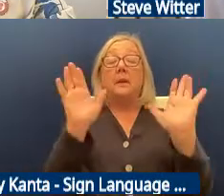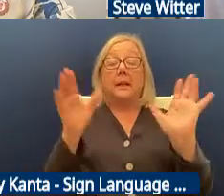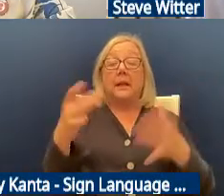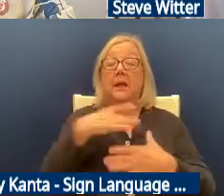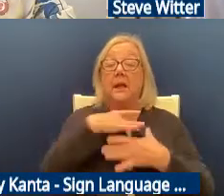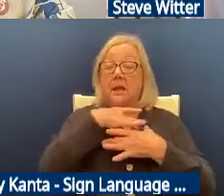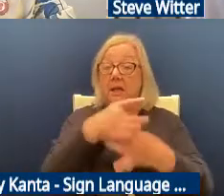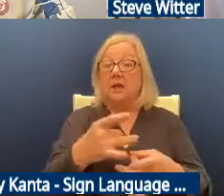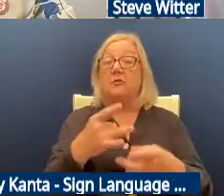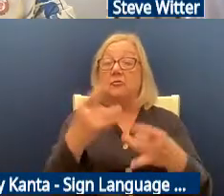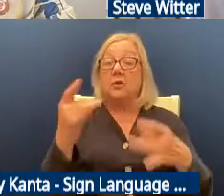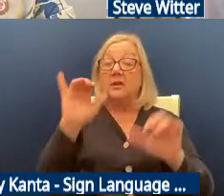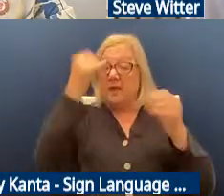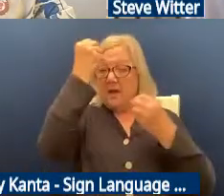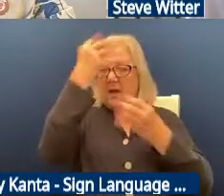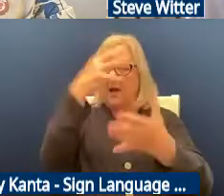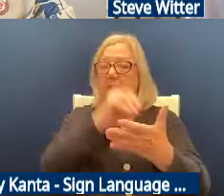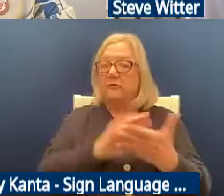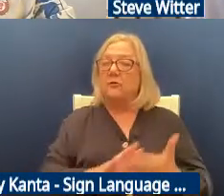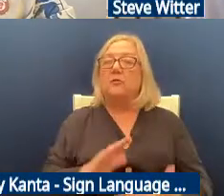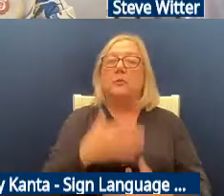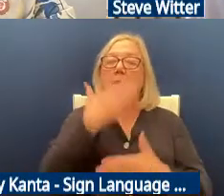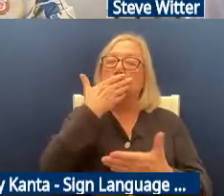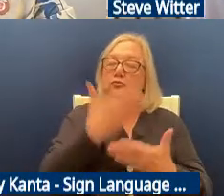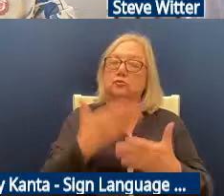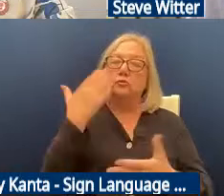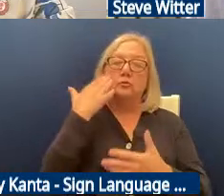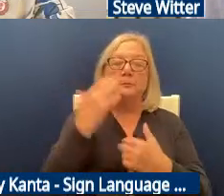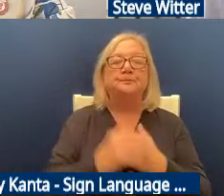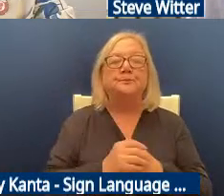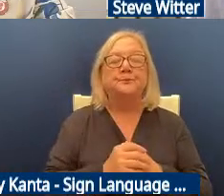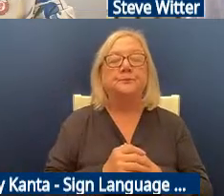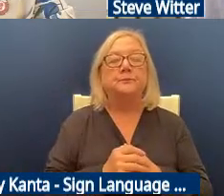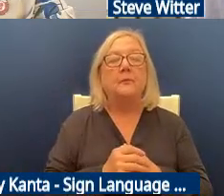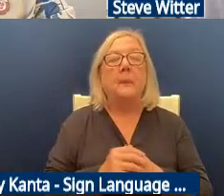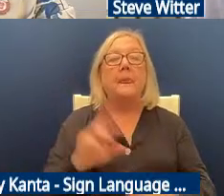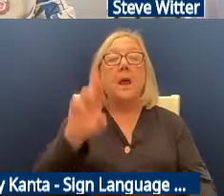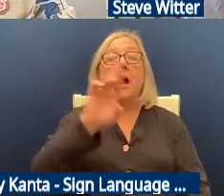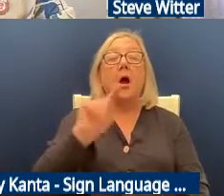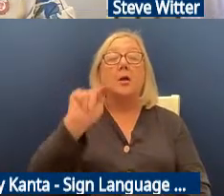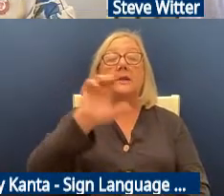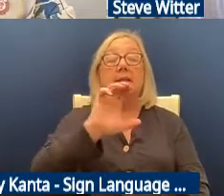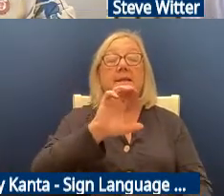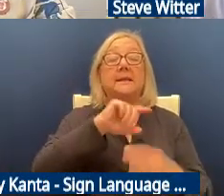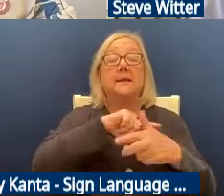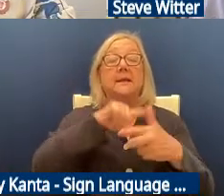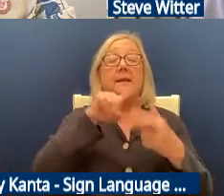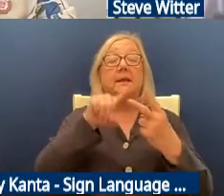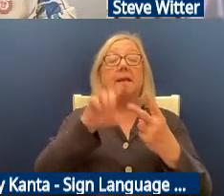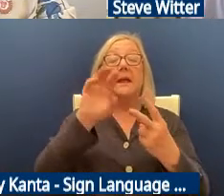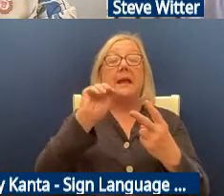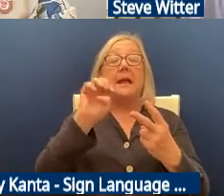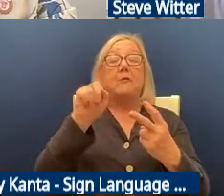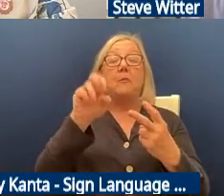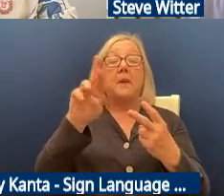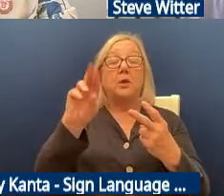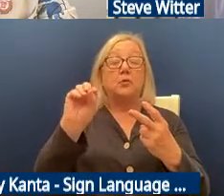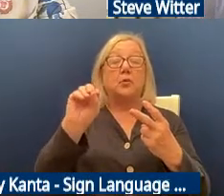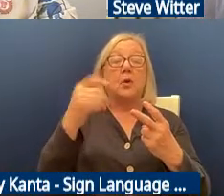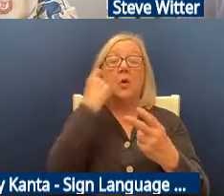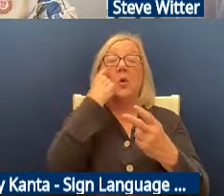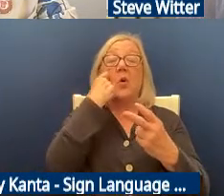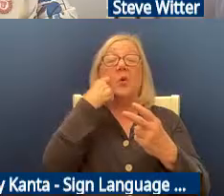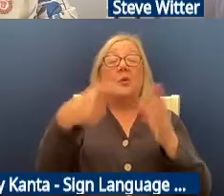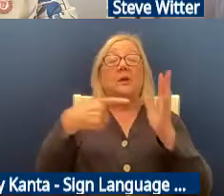could confirm whether my understanding is correct. So RTC and Metro jointly produce a regional travel model, and that's